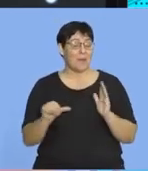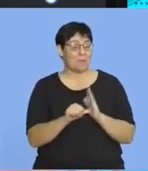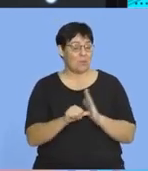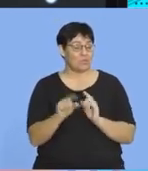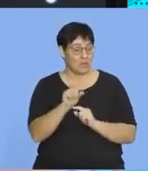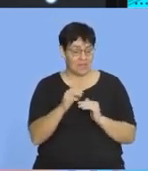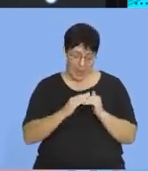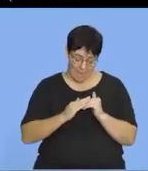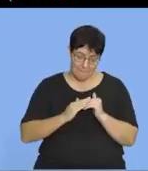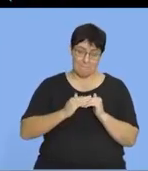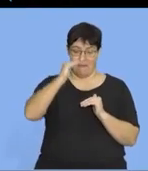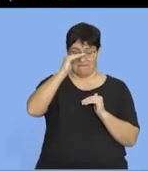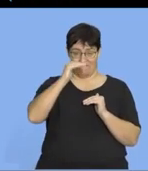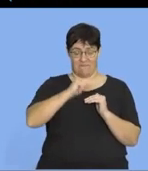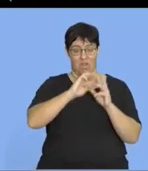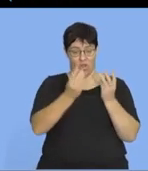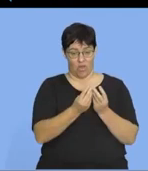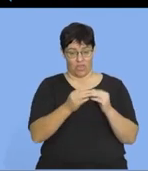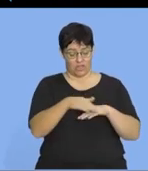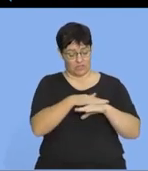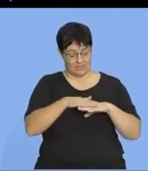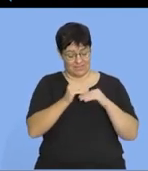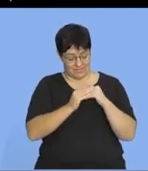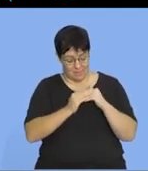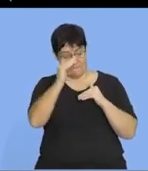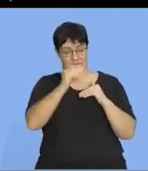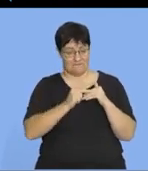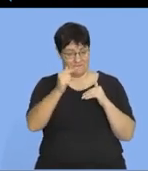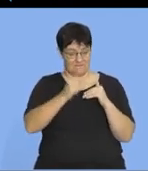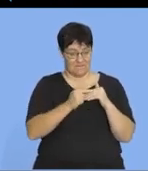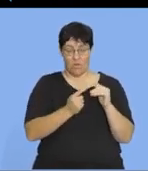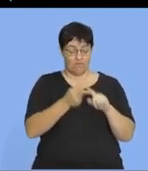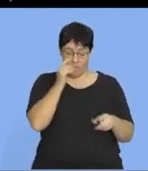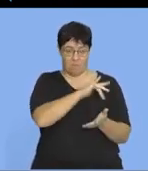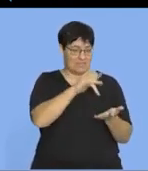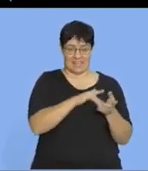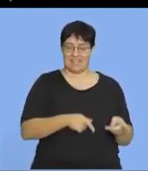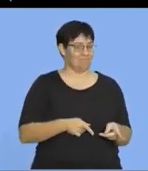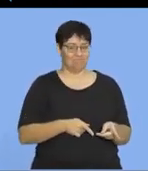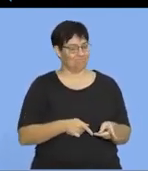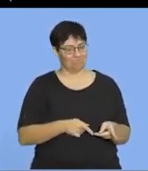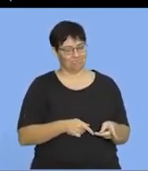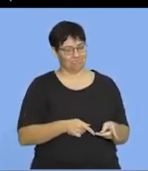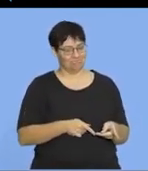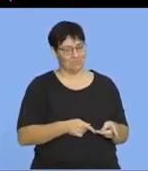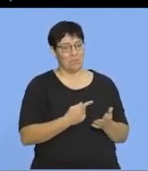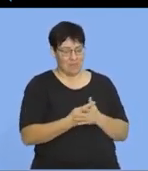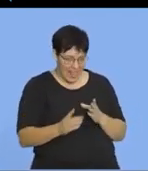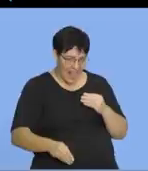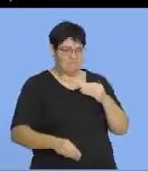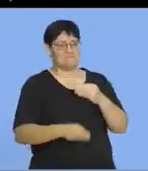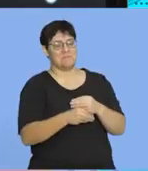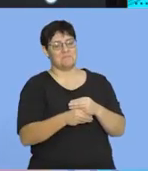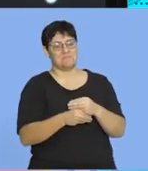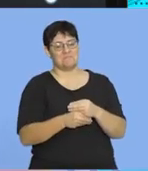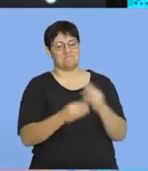The key was above the Earth's surface, not from the center. So it's